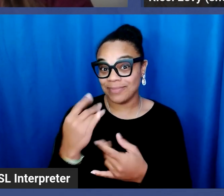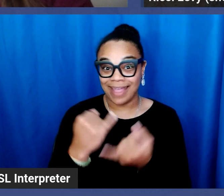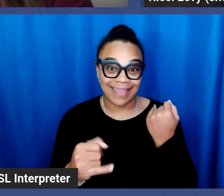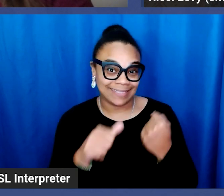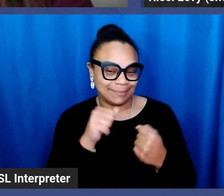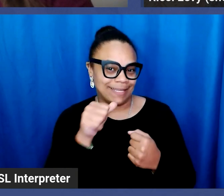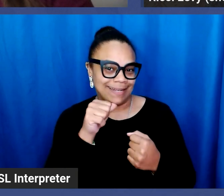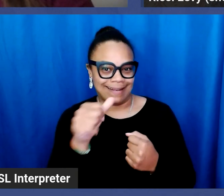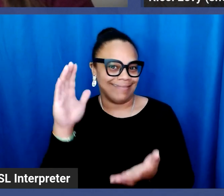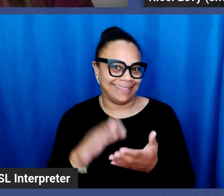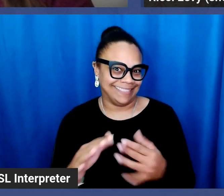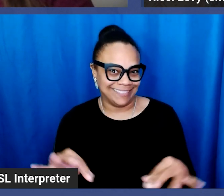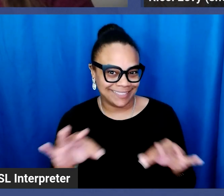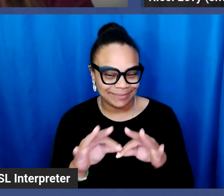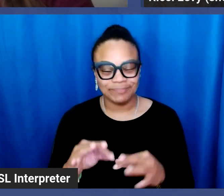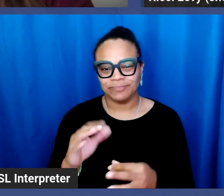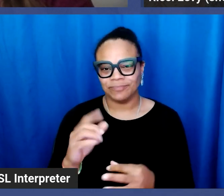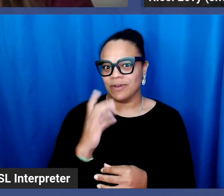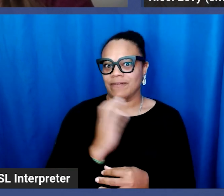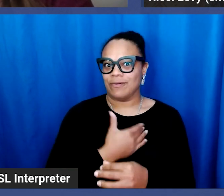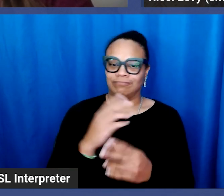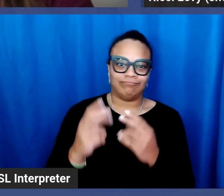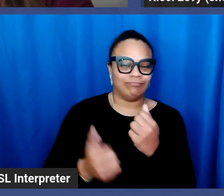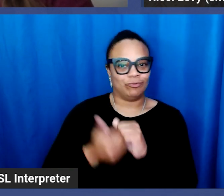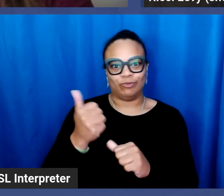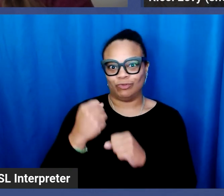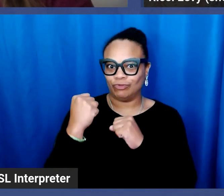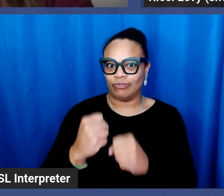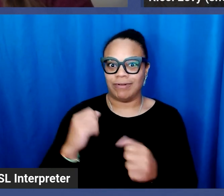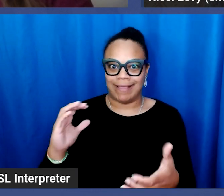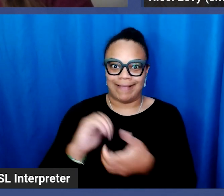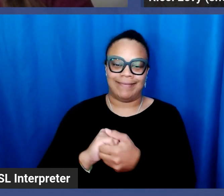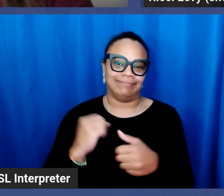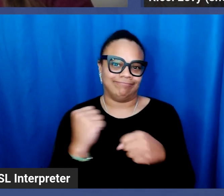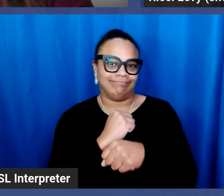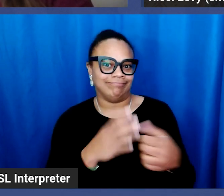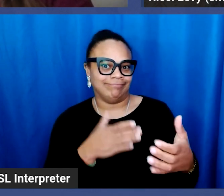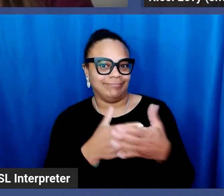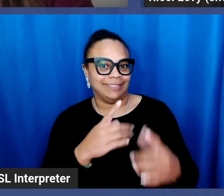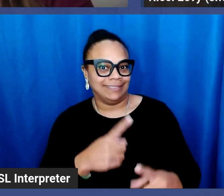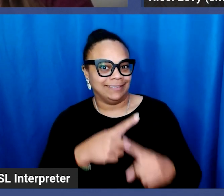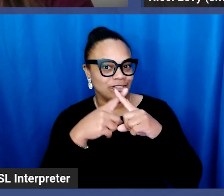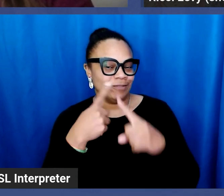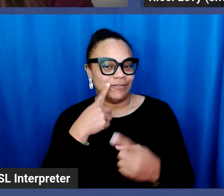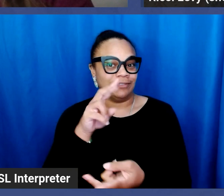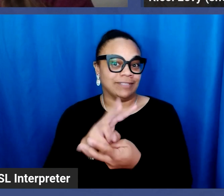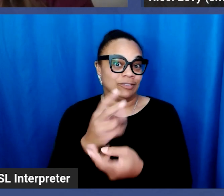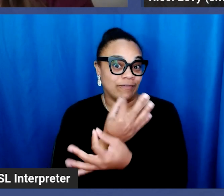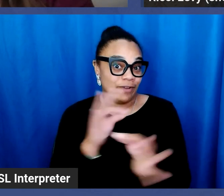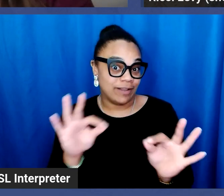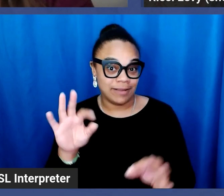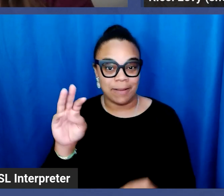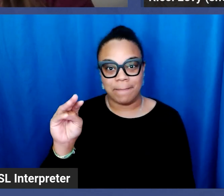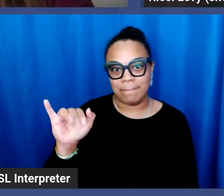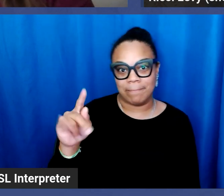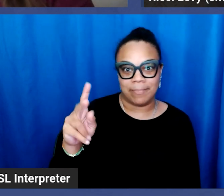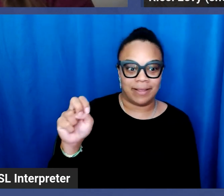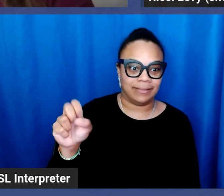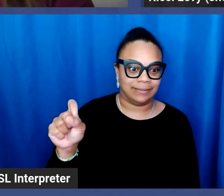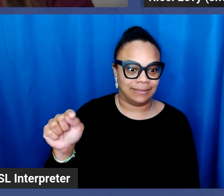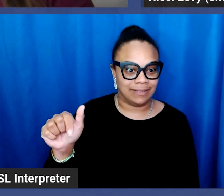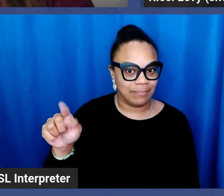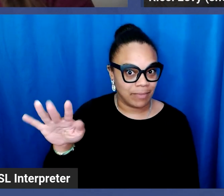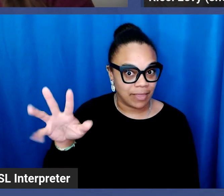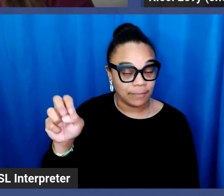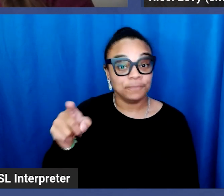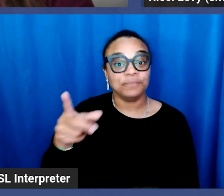but certainly not least, one of our strongest allies in the fight against censorship of sexual freedom is Mike Stabile. Mike